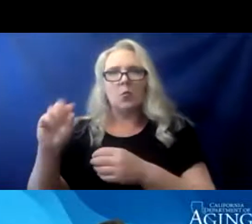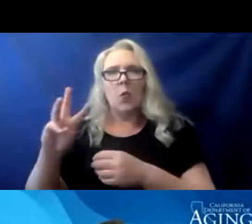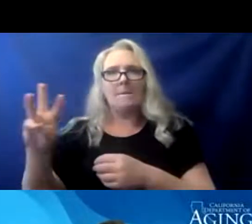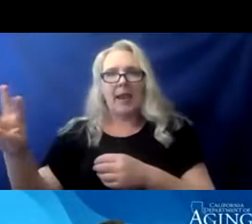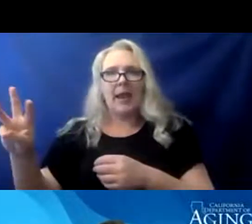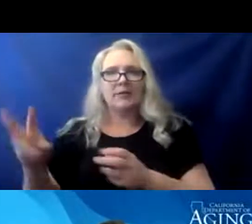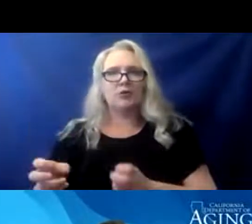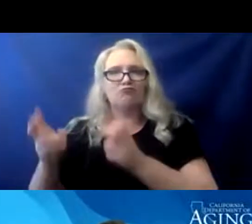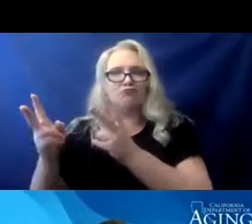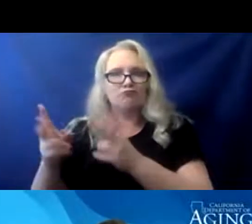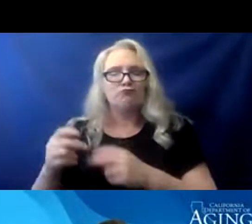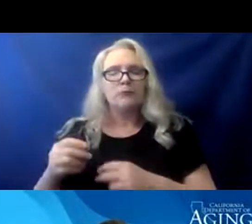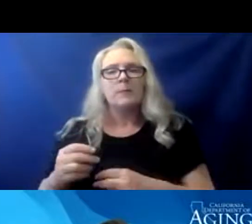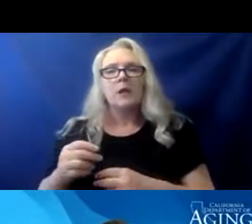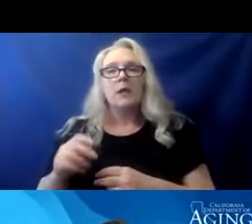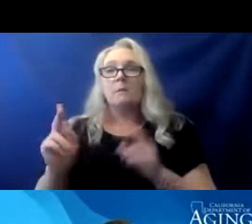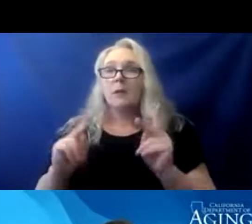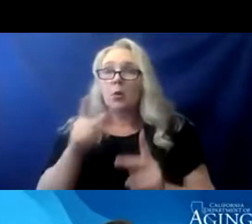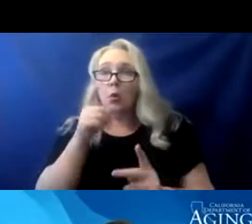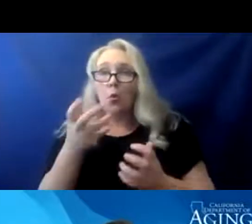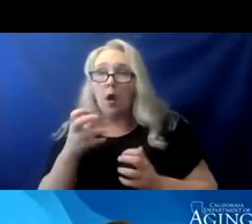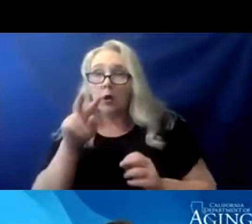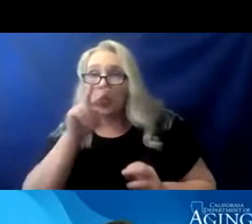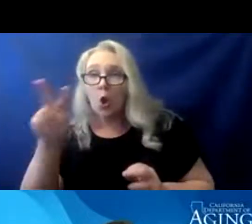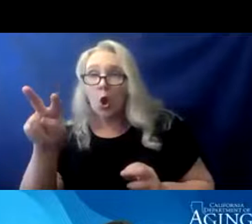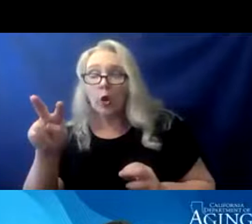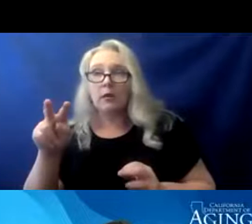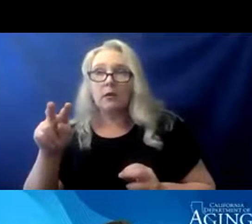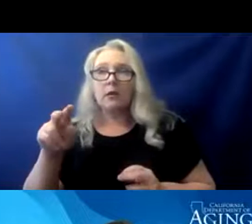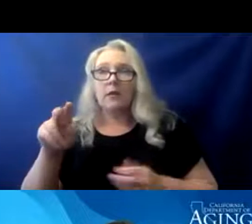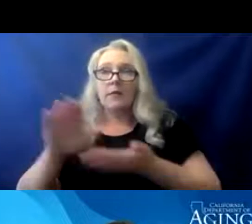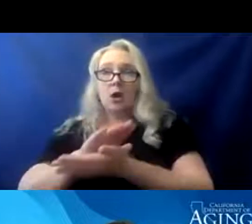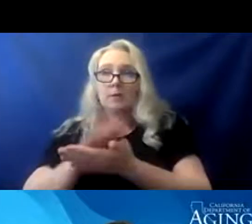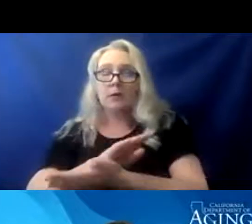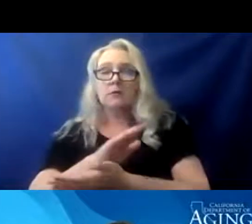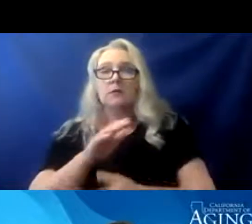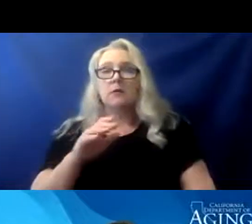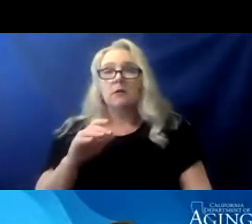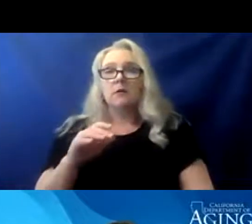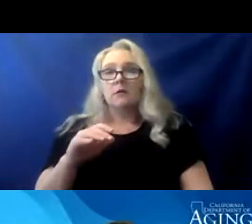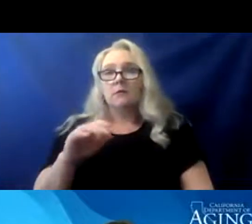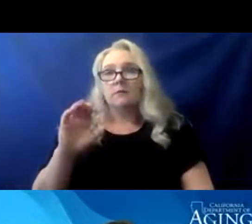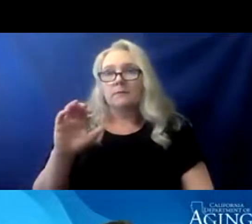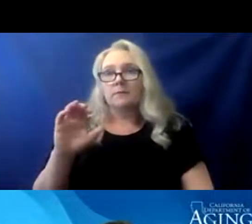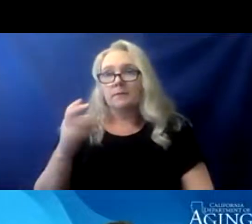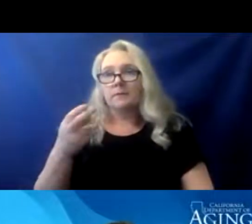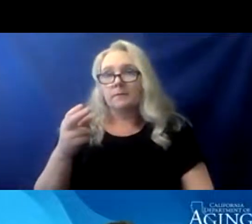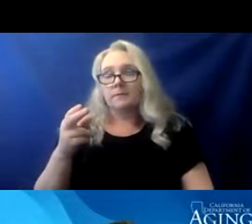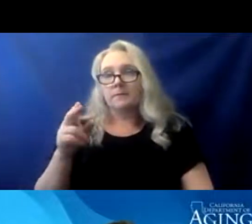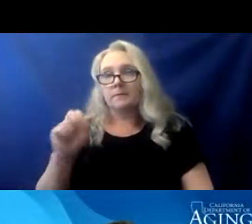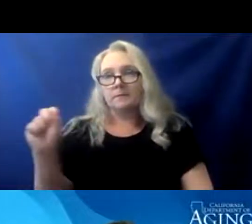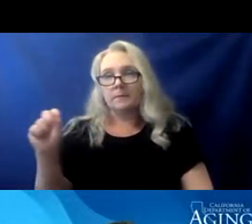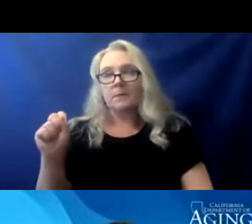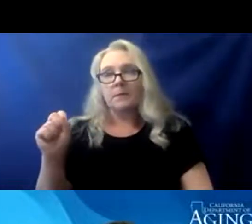So people who want to go to the documents at the California Health and Human Services agency page, Master Plan for Aging, to find the